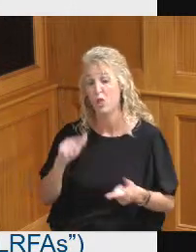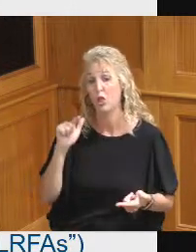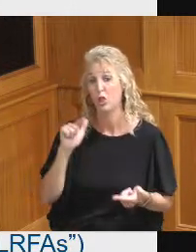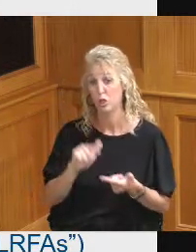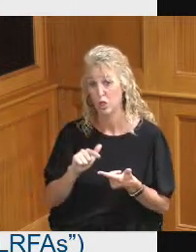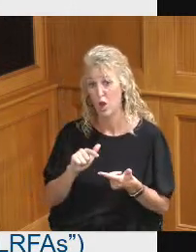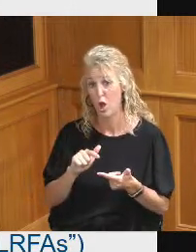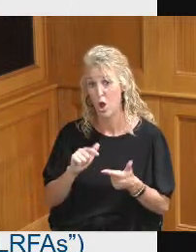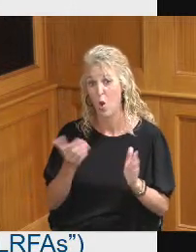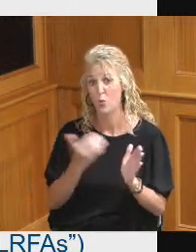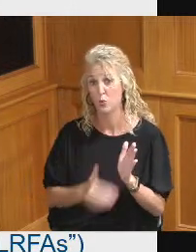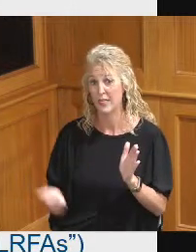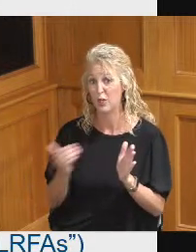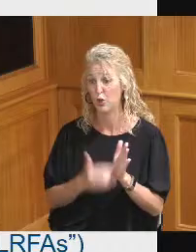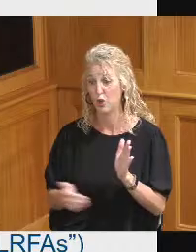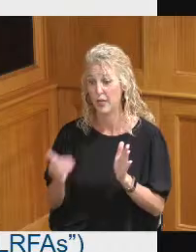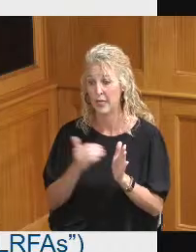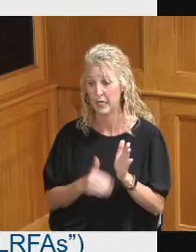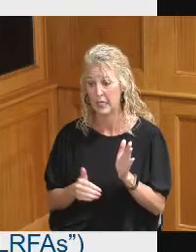low recurrence.